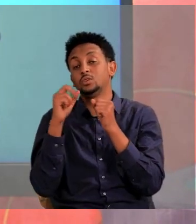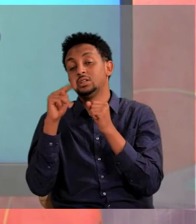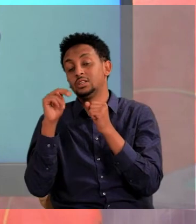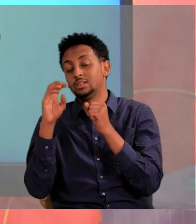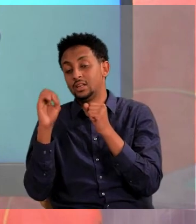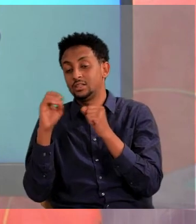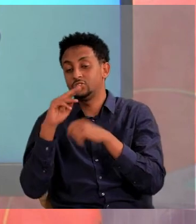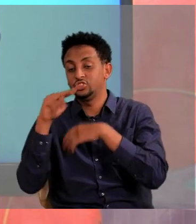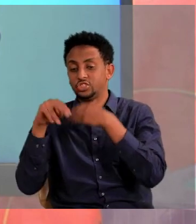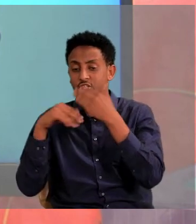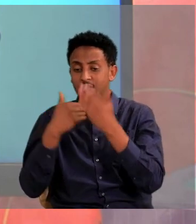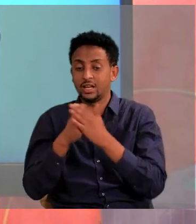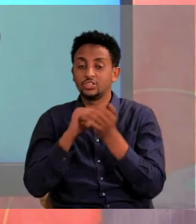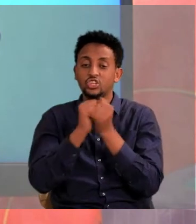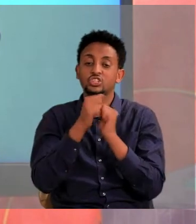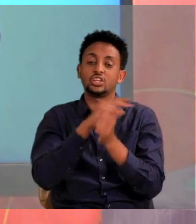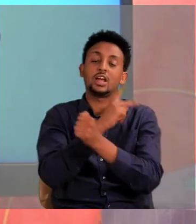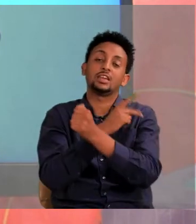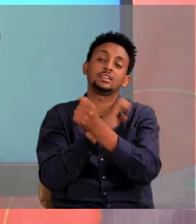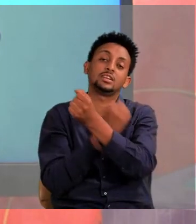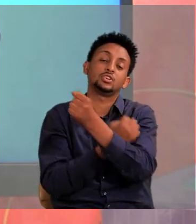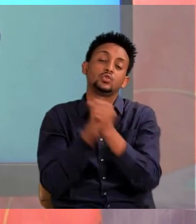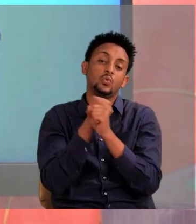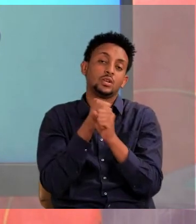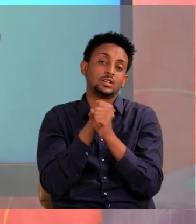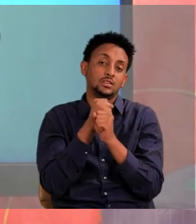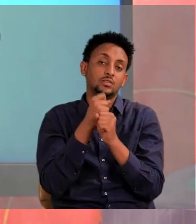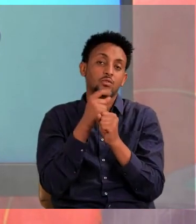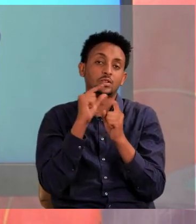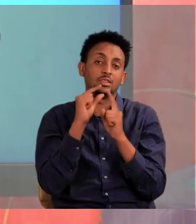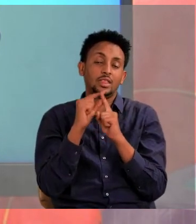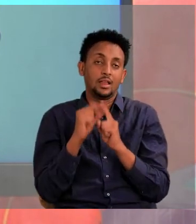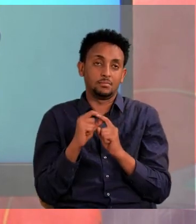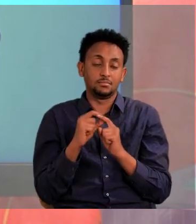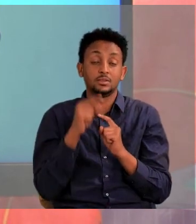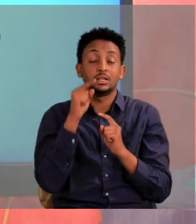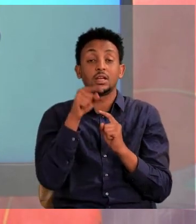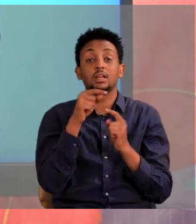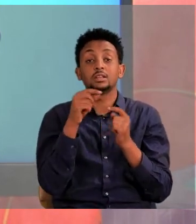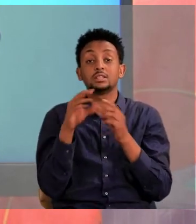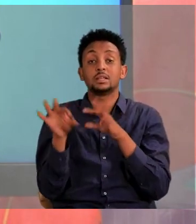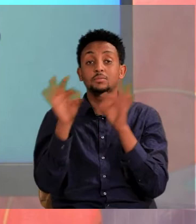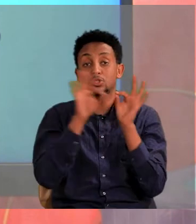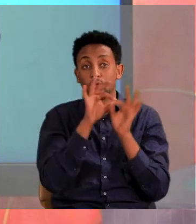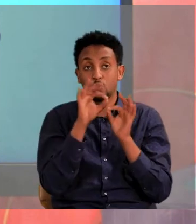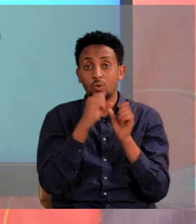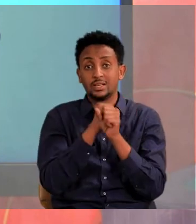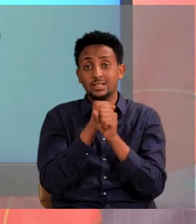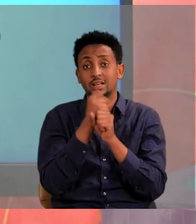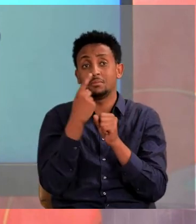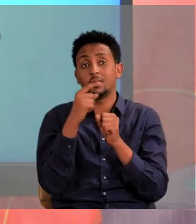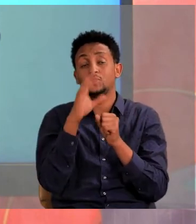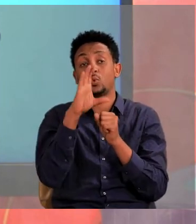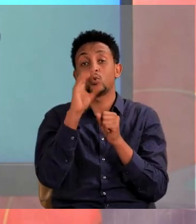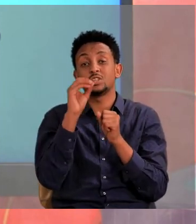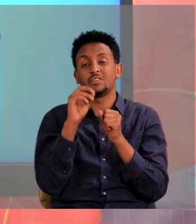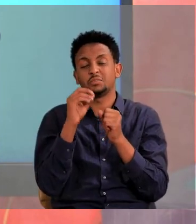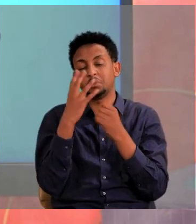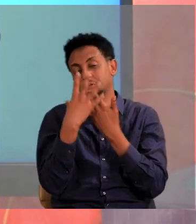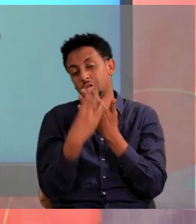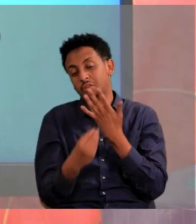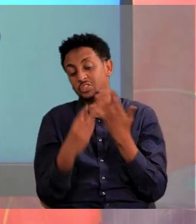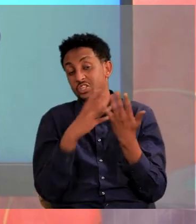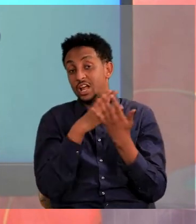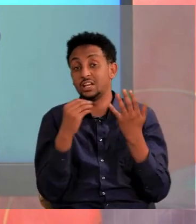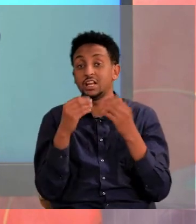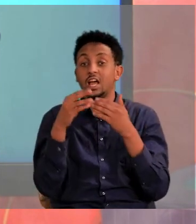is generally changing kinetic energy from work energy theorem. Therefore, when you substitute that work done by conservatives, like gravitational